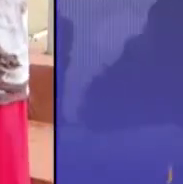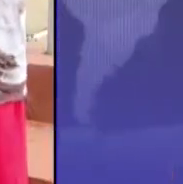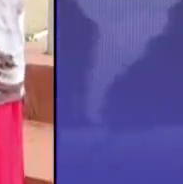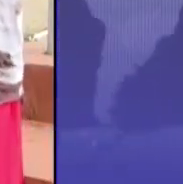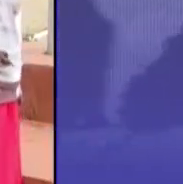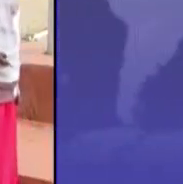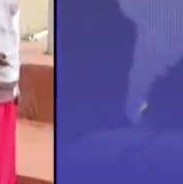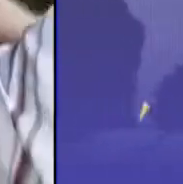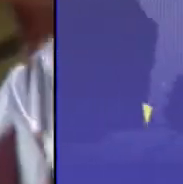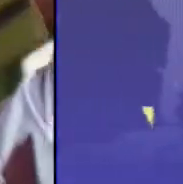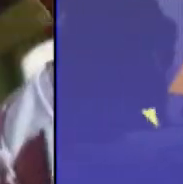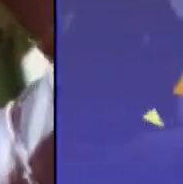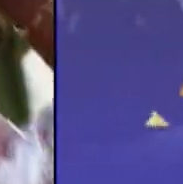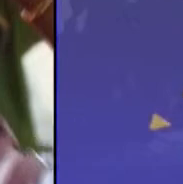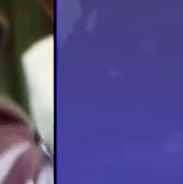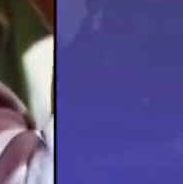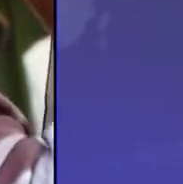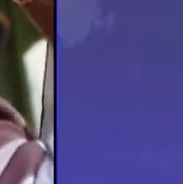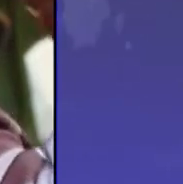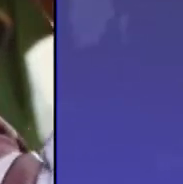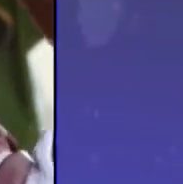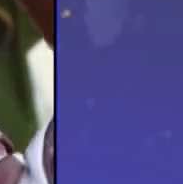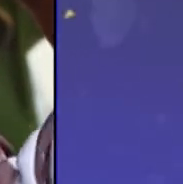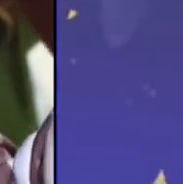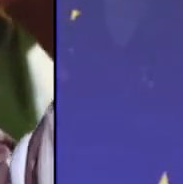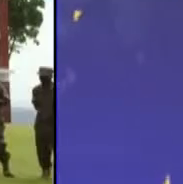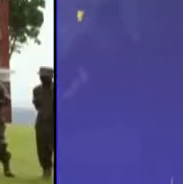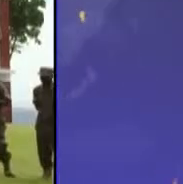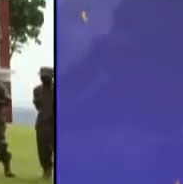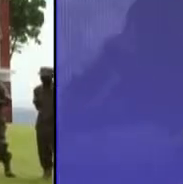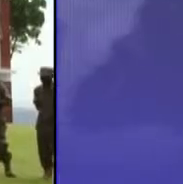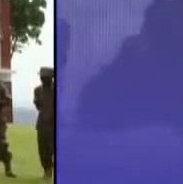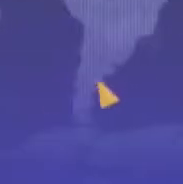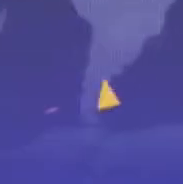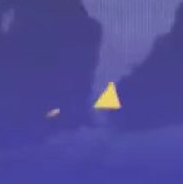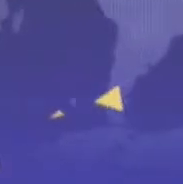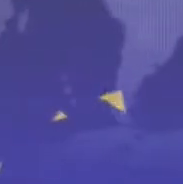UPDF officers are decorated at Ministry of Defense headquarters in Buya.